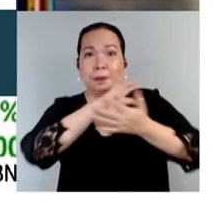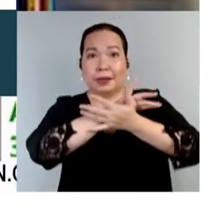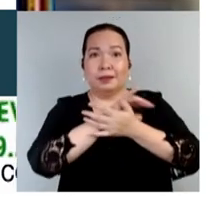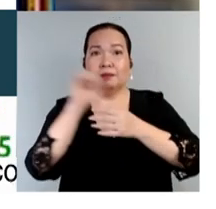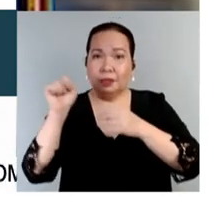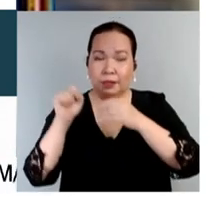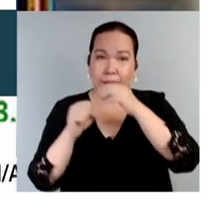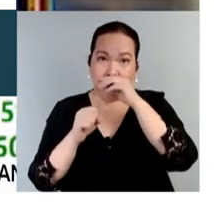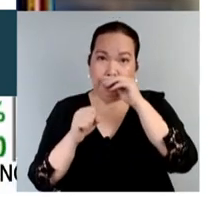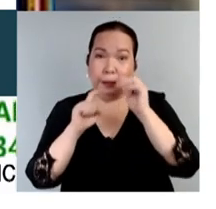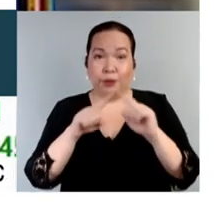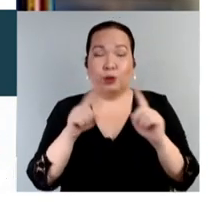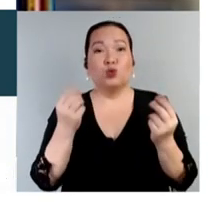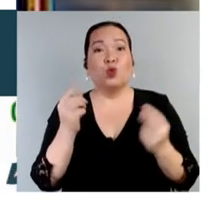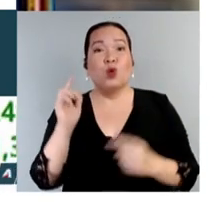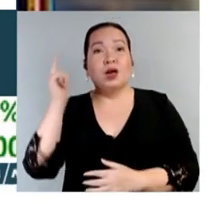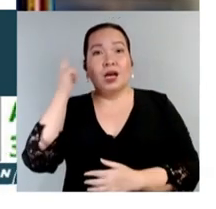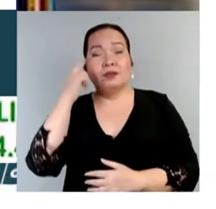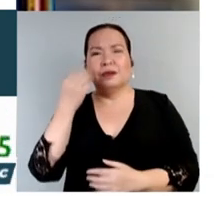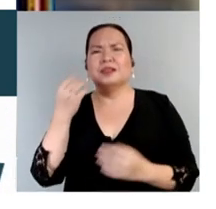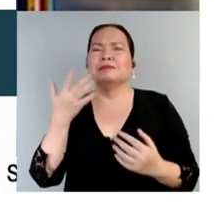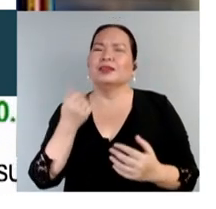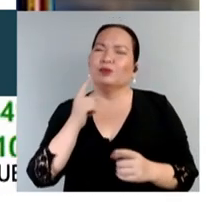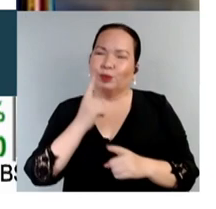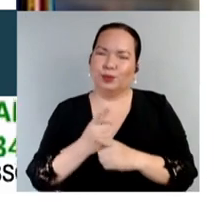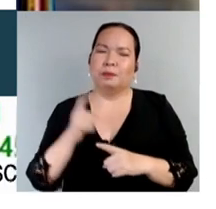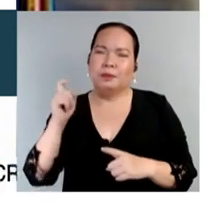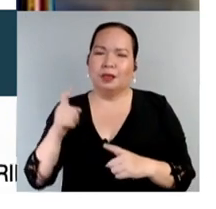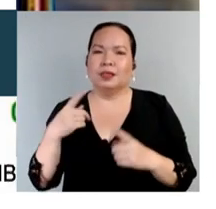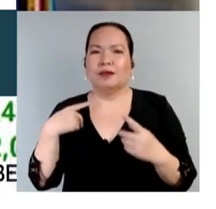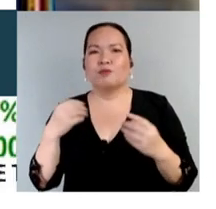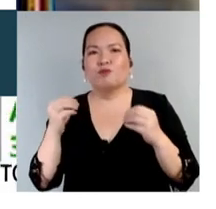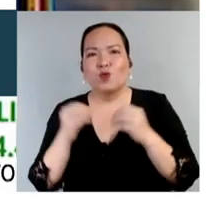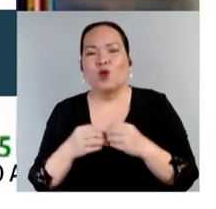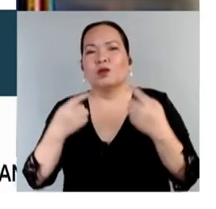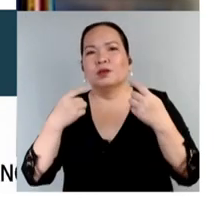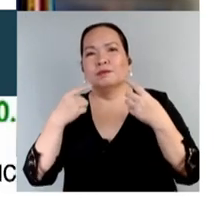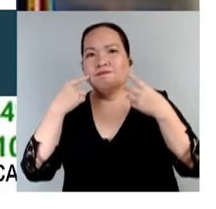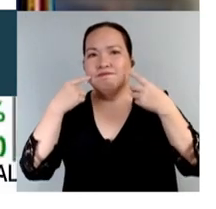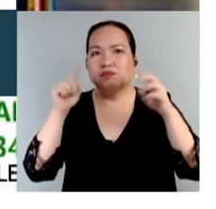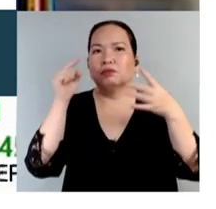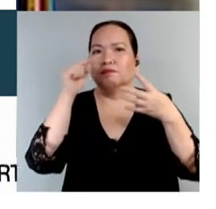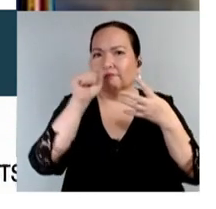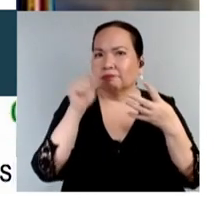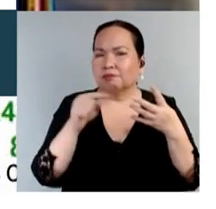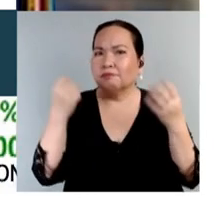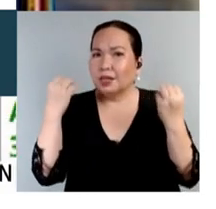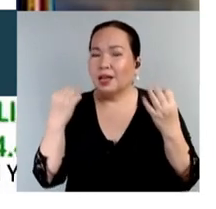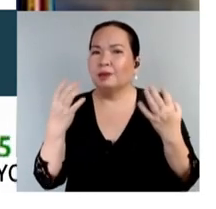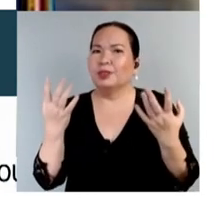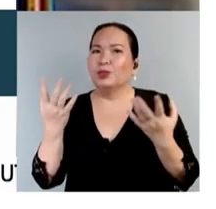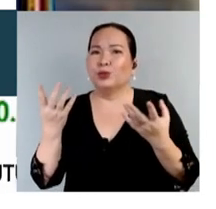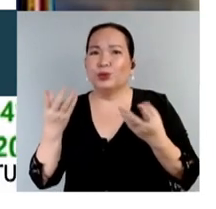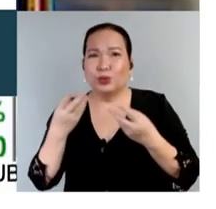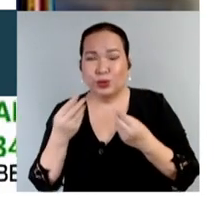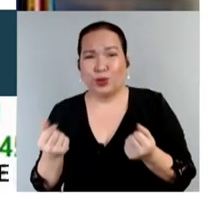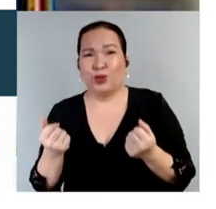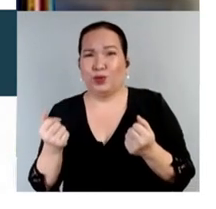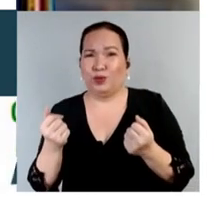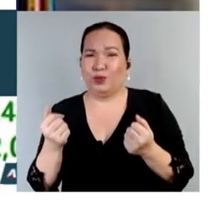really could have done a lot more, no, and a lot better job, no, in addressing this pandemic.